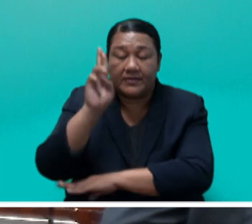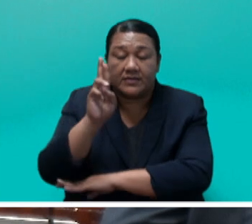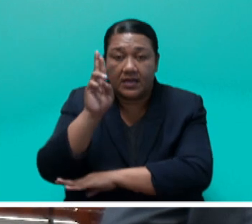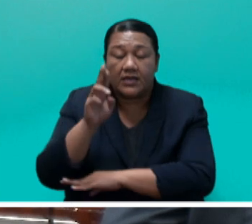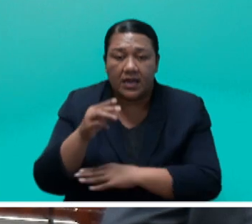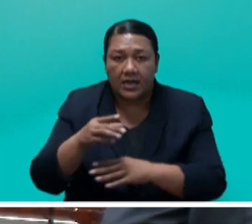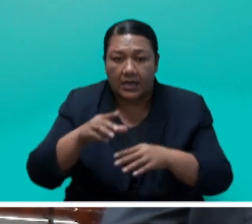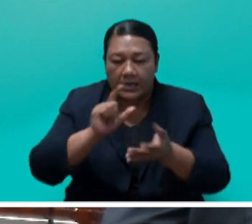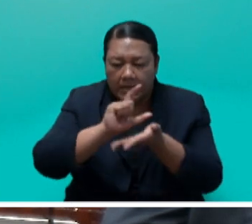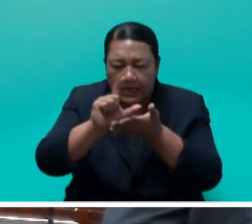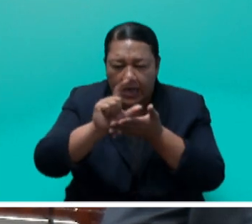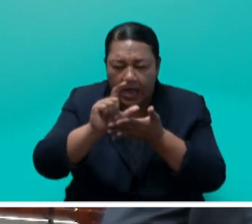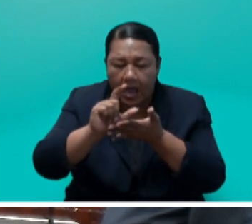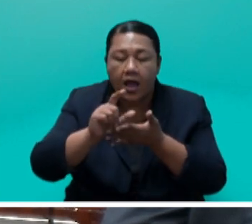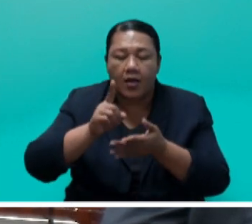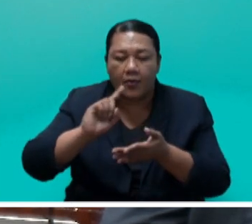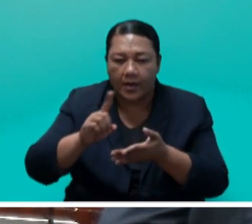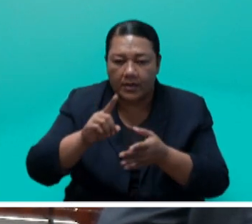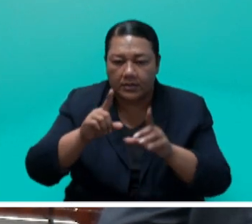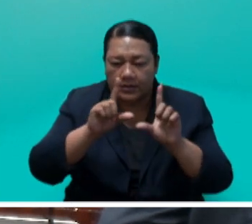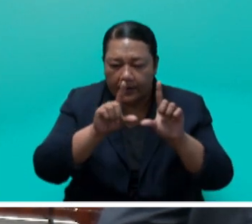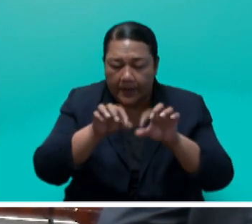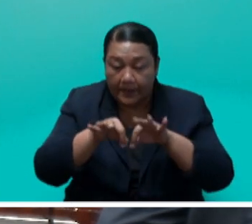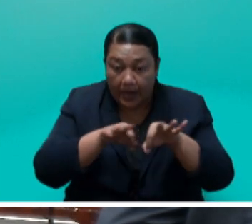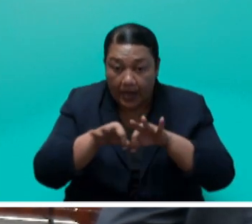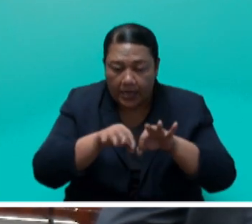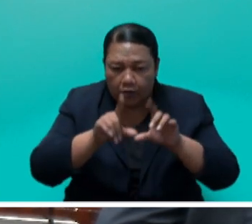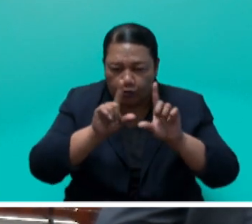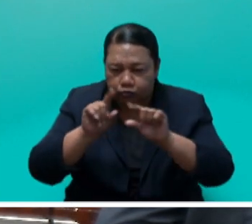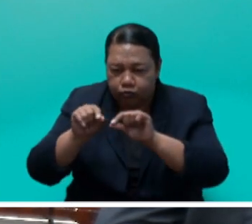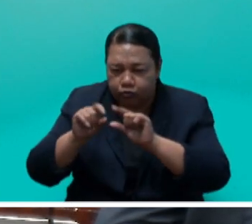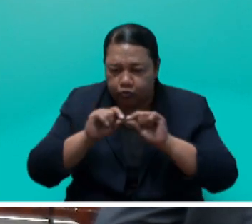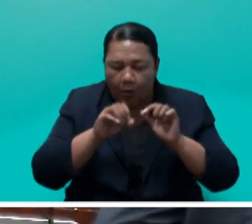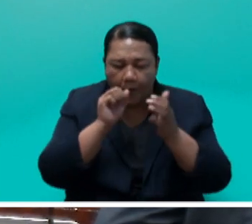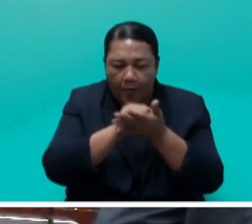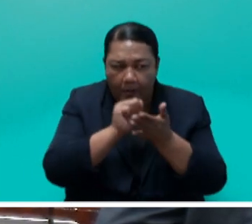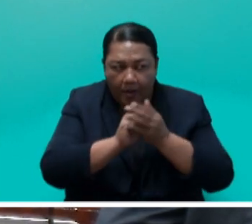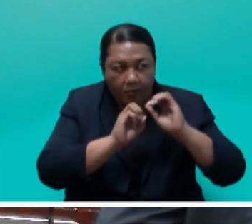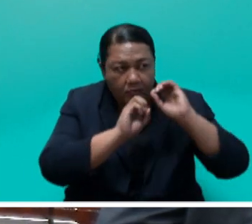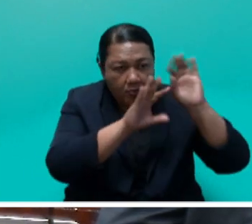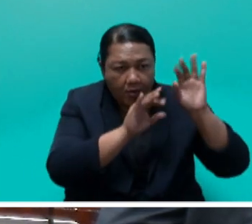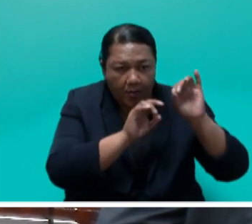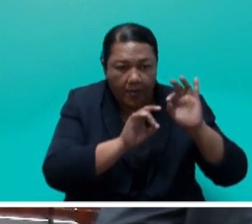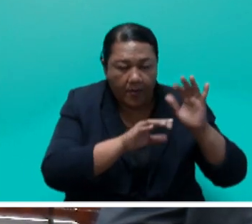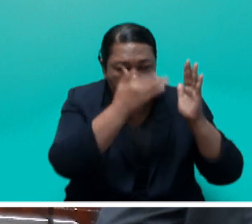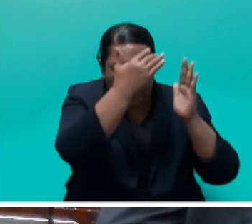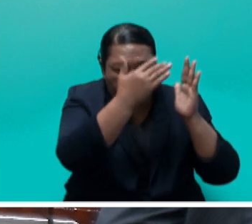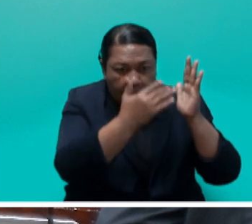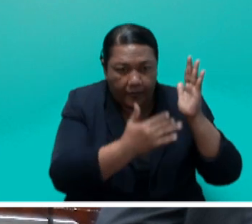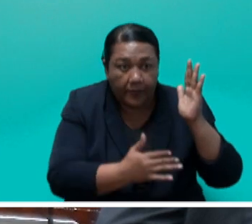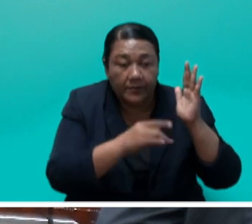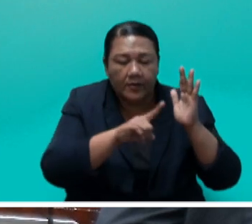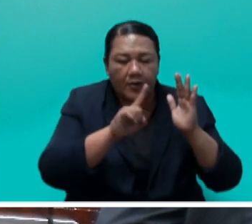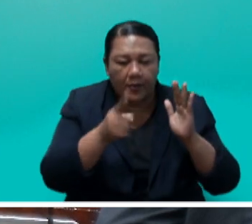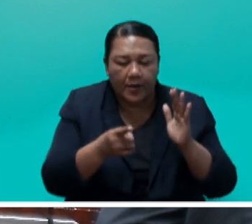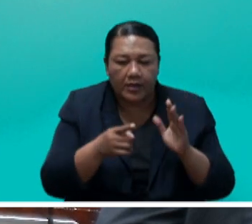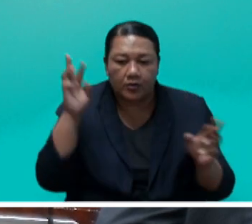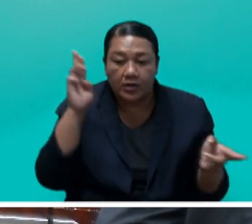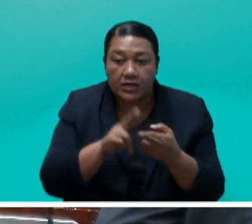and ambitious plan to address climate change by significantly reducing the